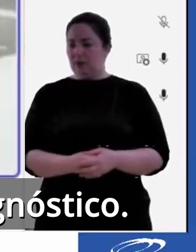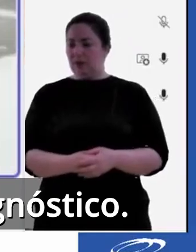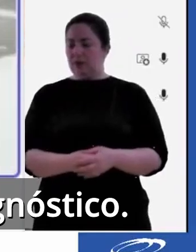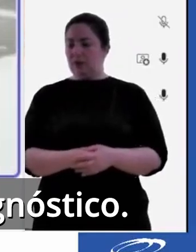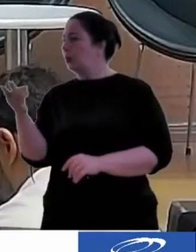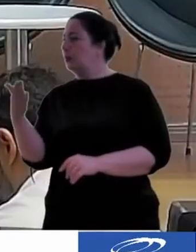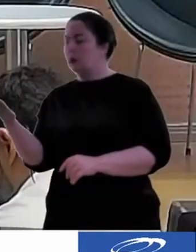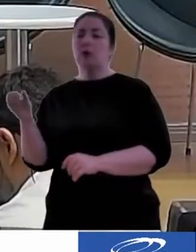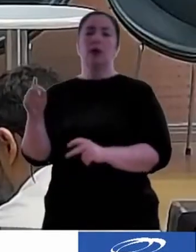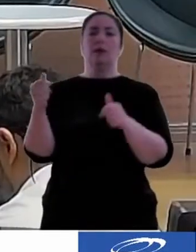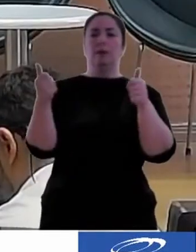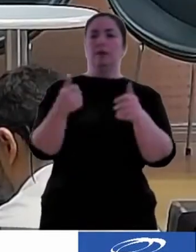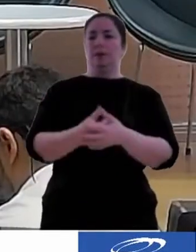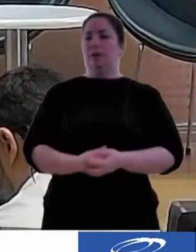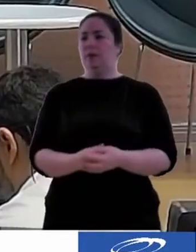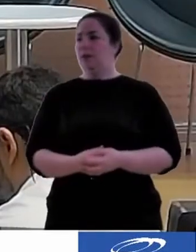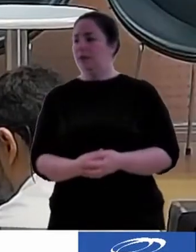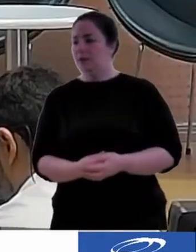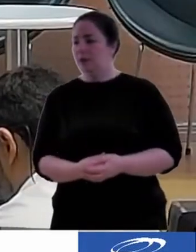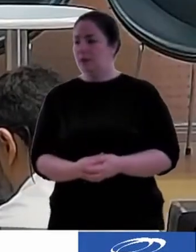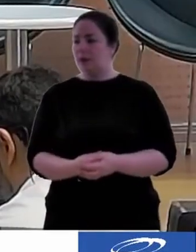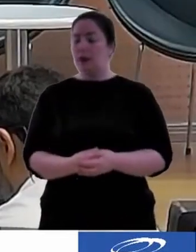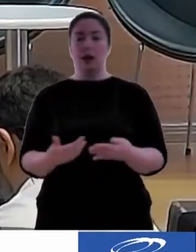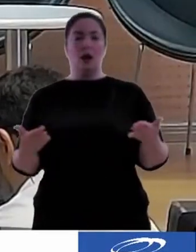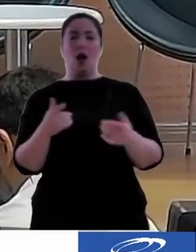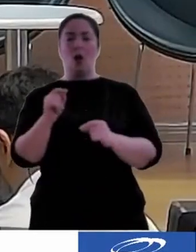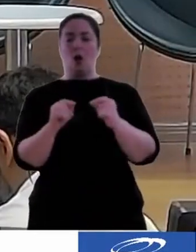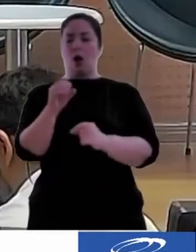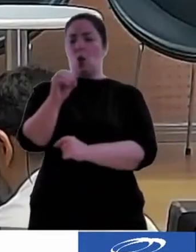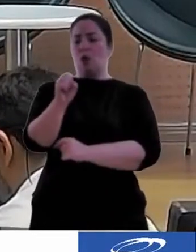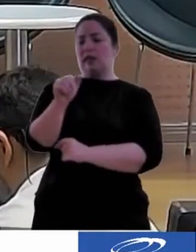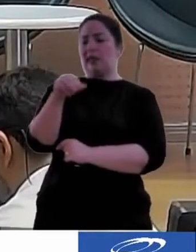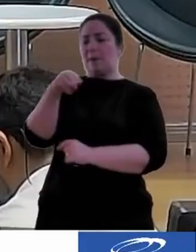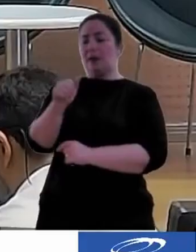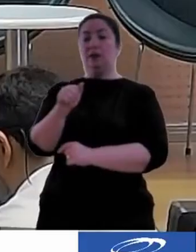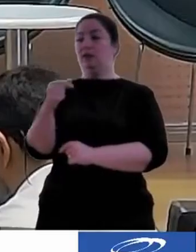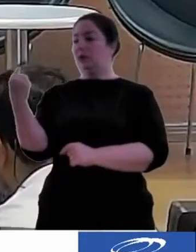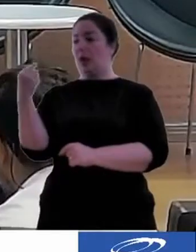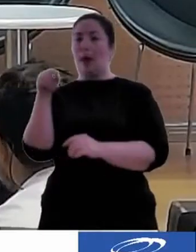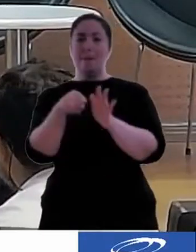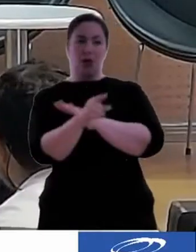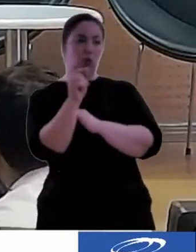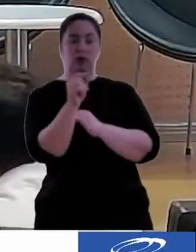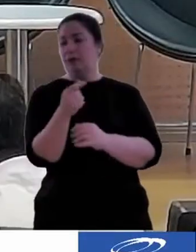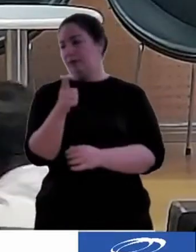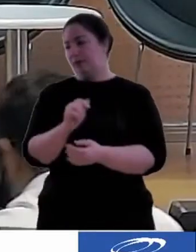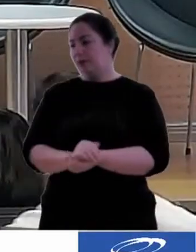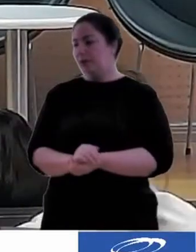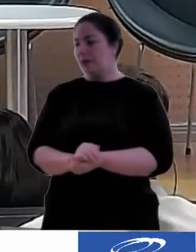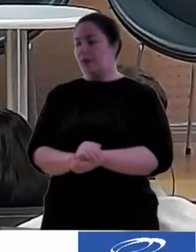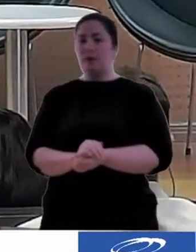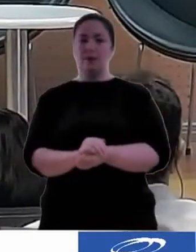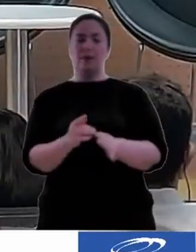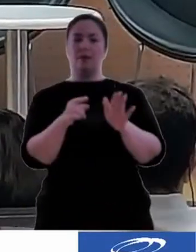diagnosis. Tá bom. Agora, o Osama fez uma outra pergunta. Você quer falar sobre isso? Eu perguntei para